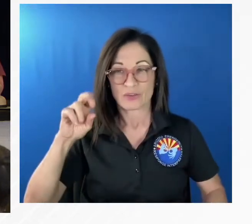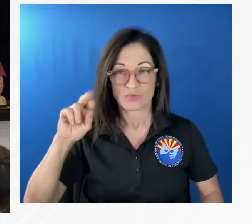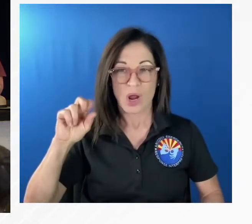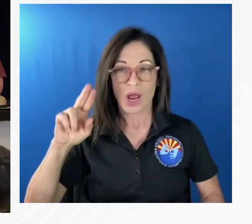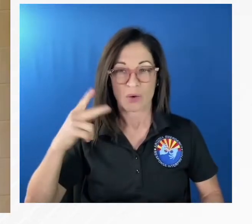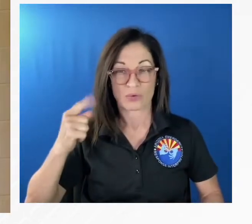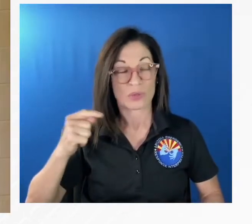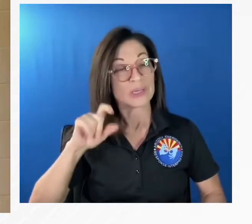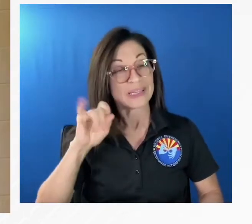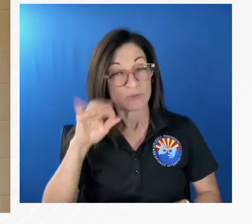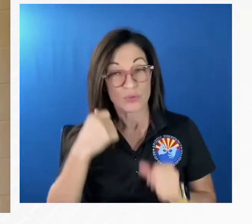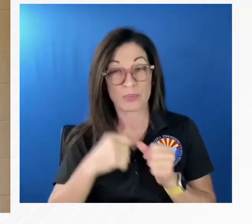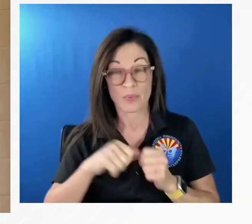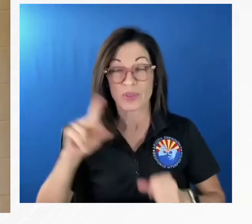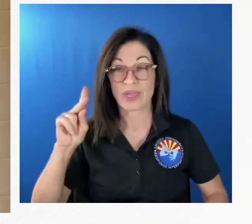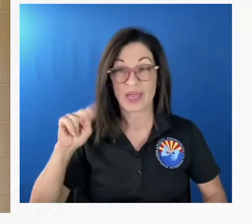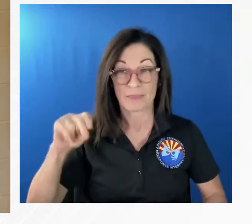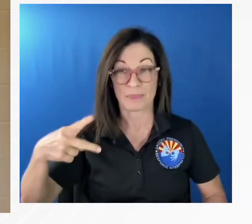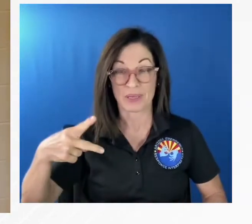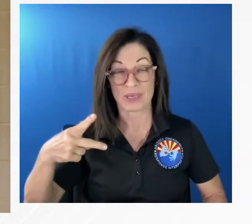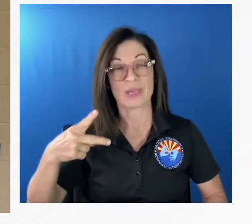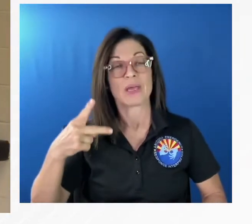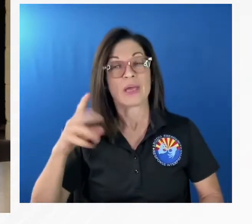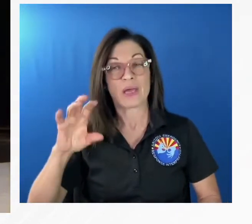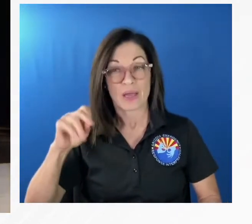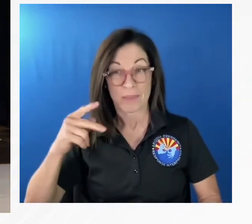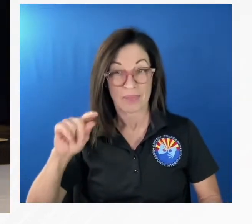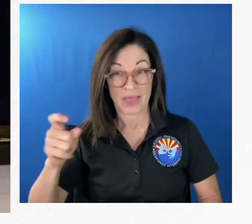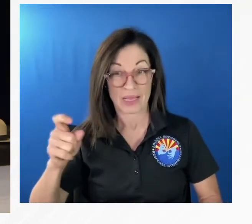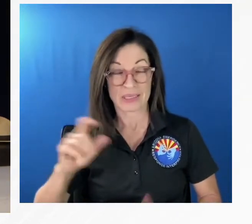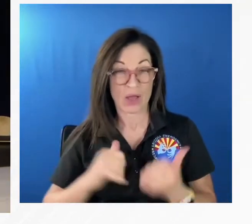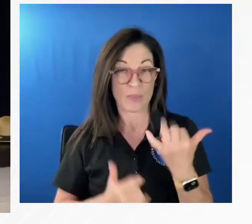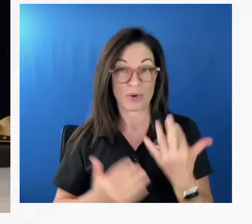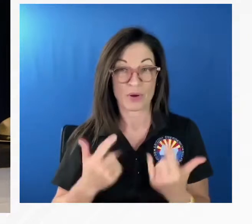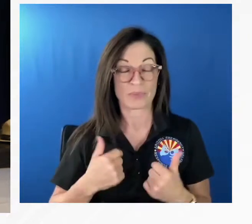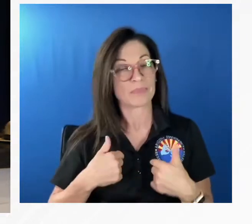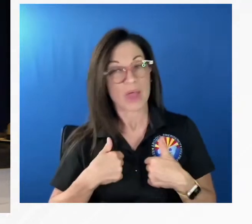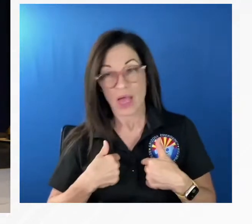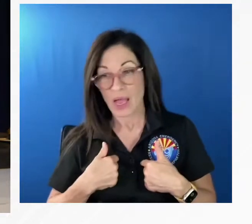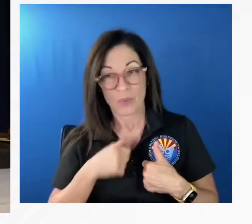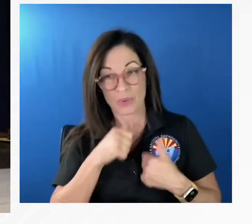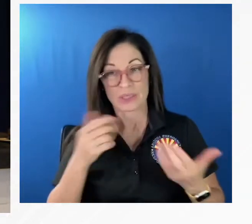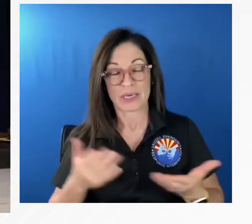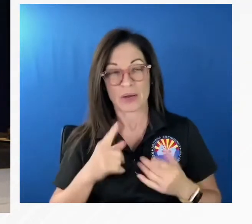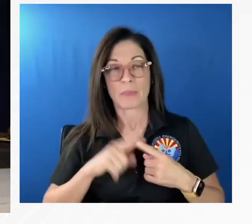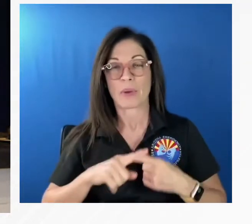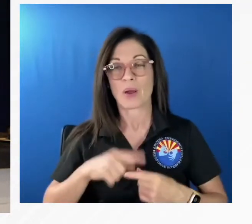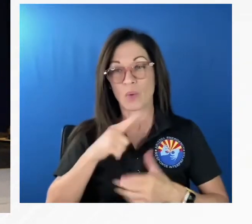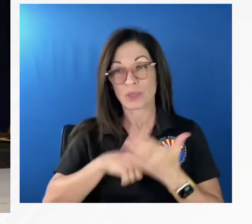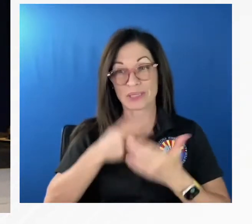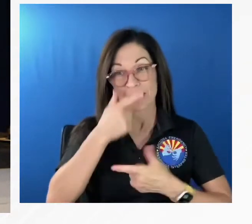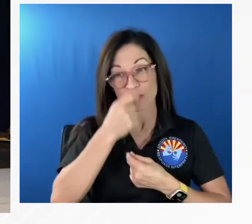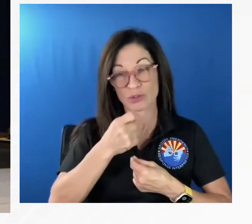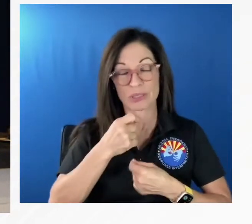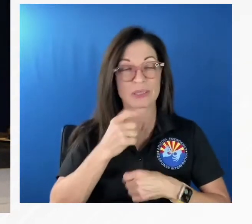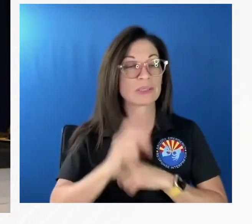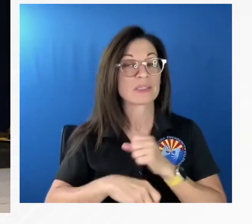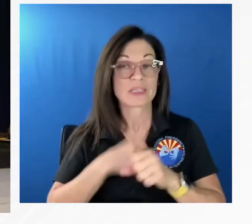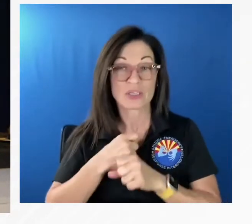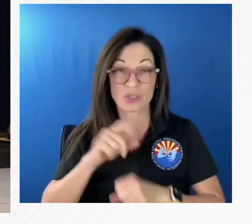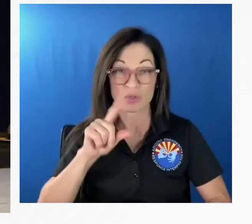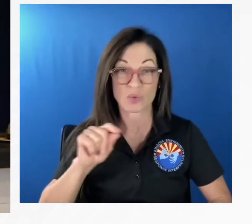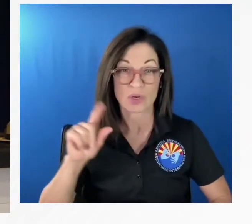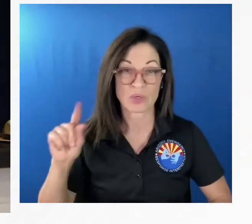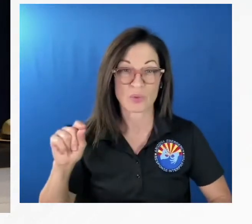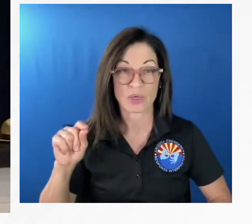fire burned, I wasn't here, but it's interesting to look at. In the year 2020, when the